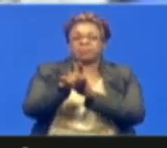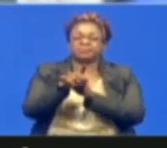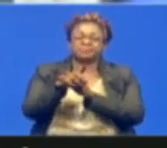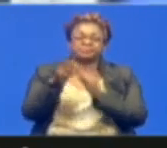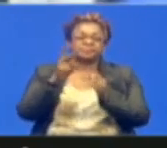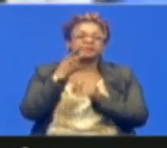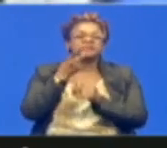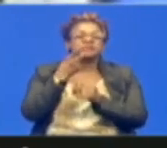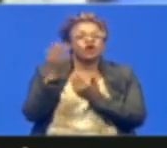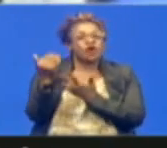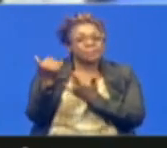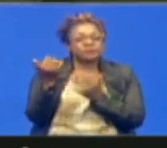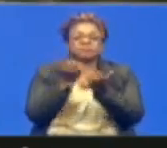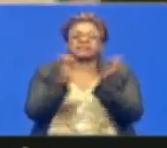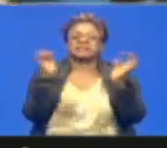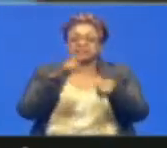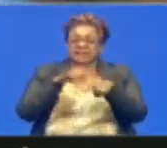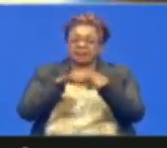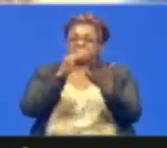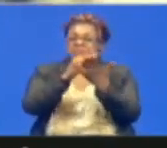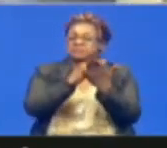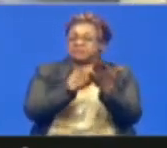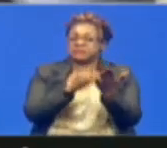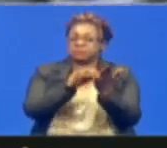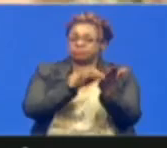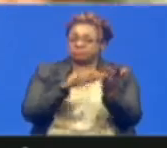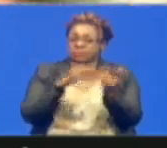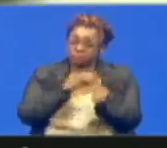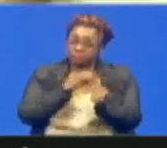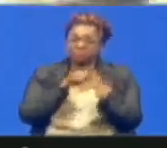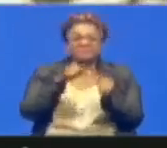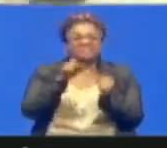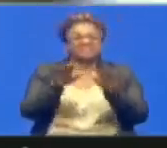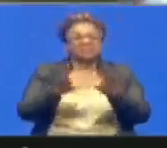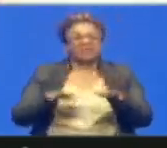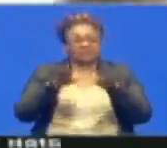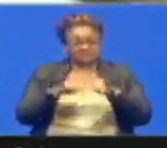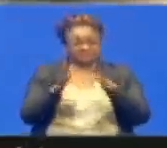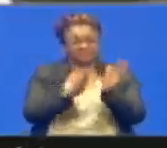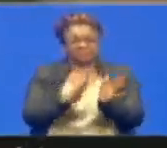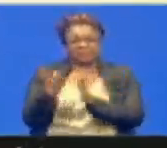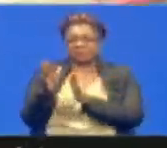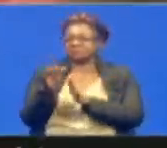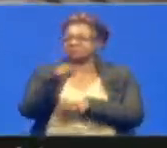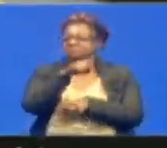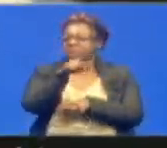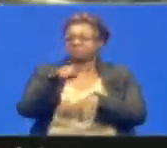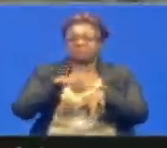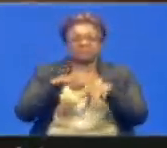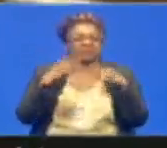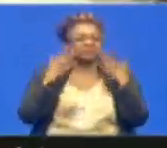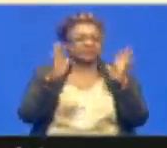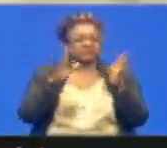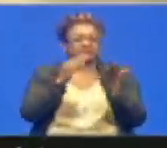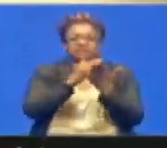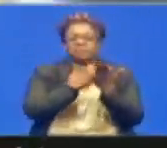to be released after recording a statement. His carefully laid down plan went wrong as soon as he finished giving that